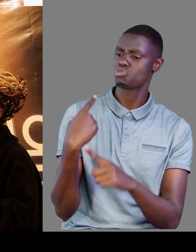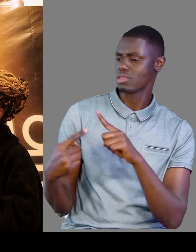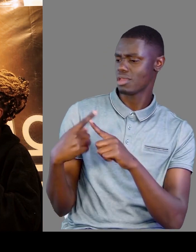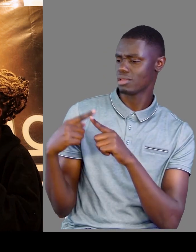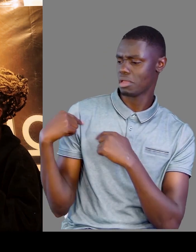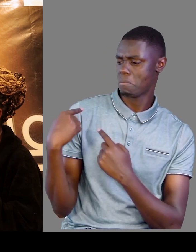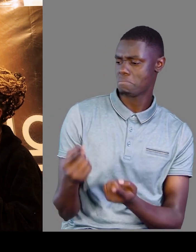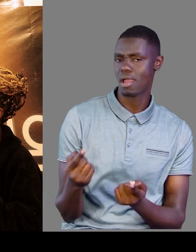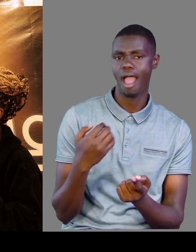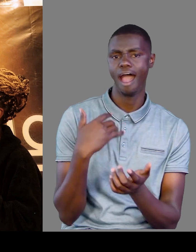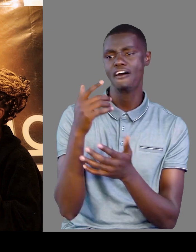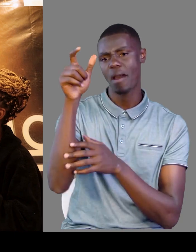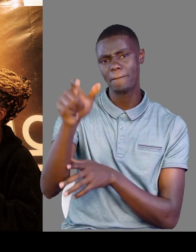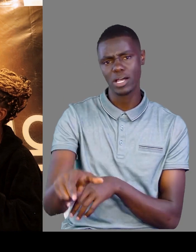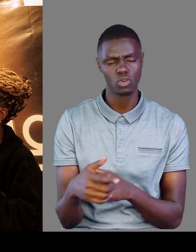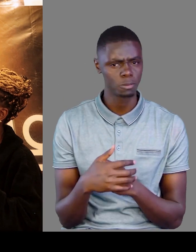industry, is there someone